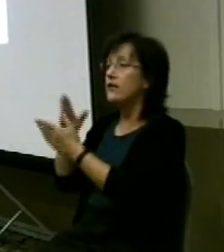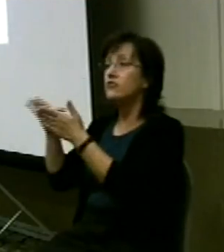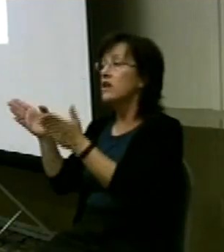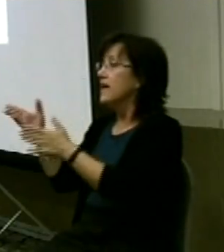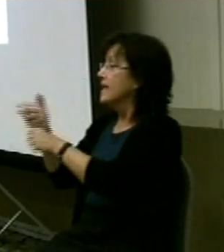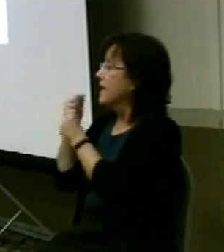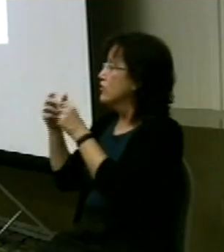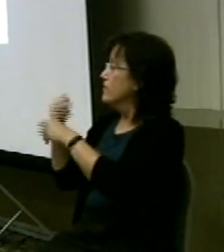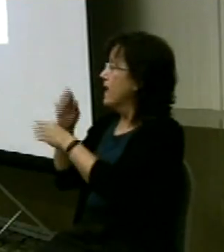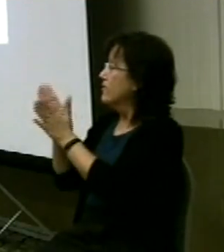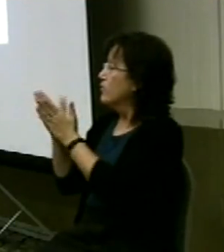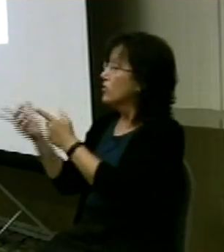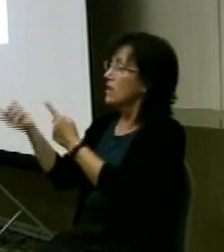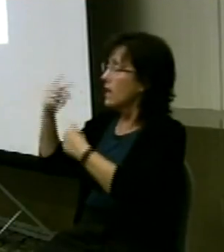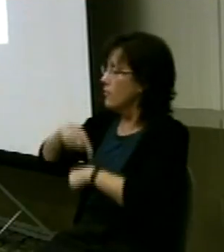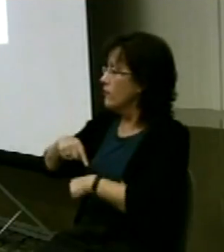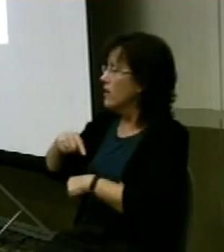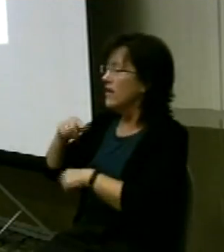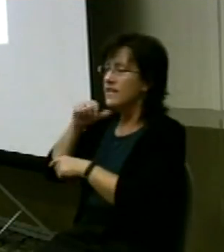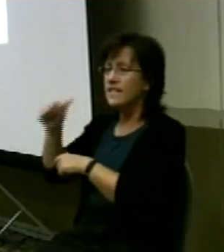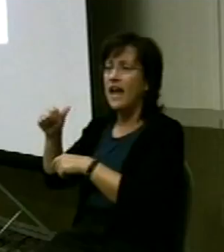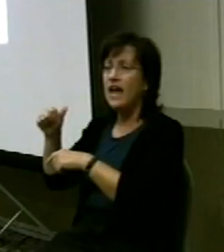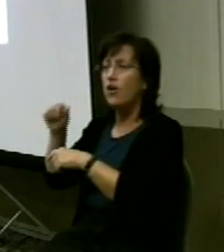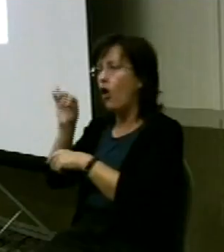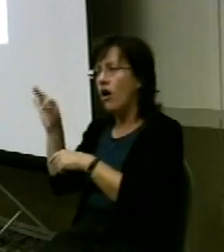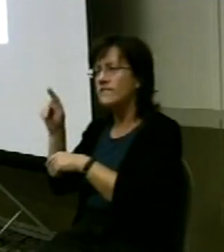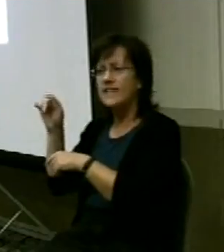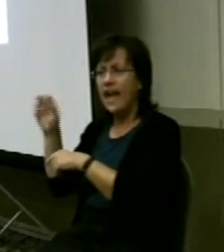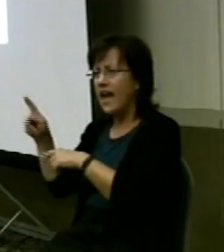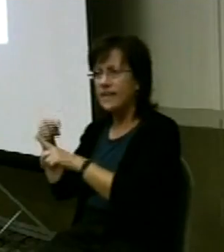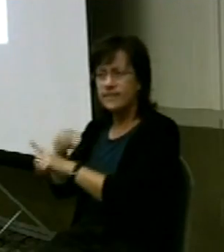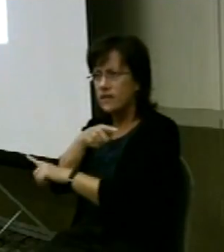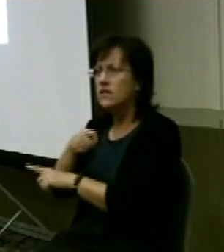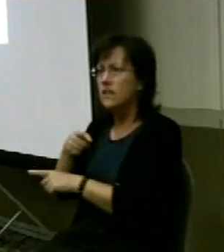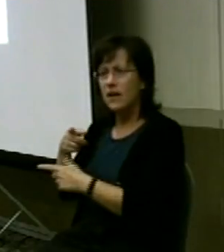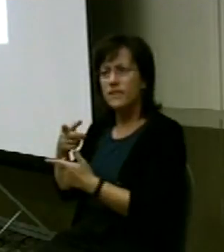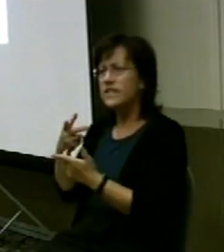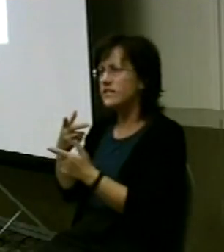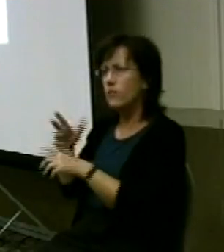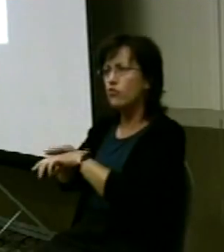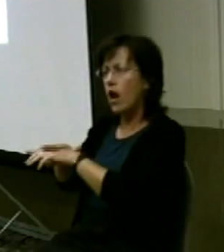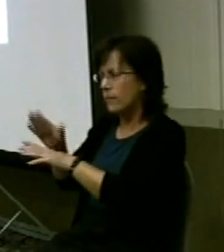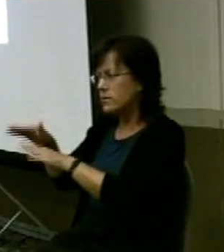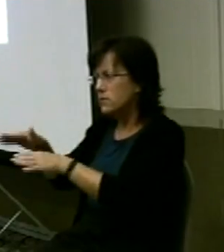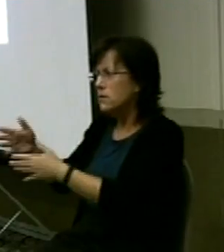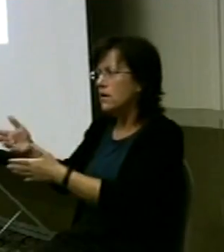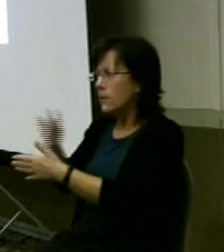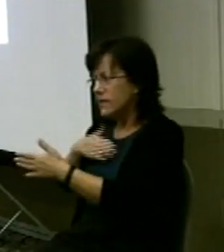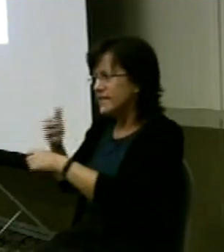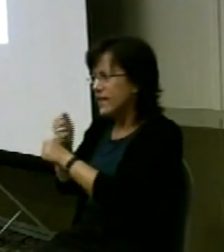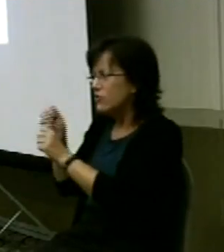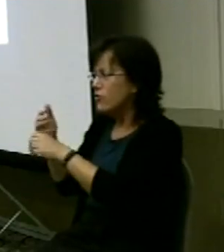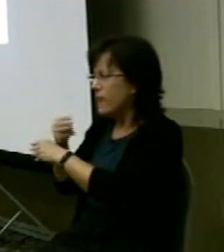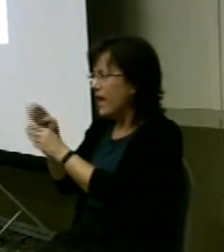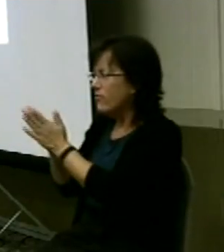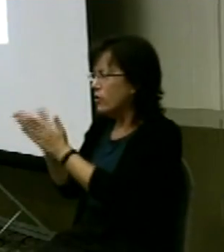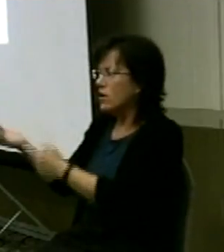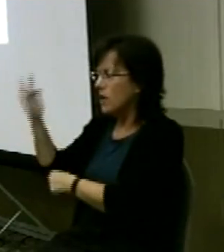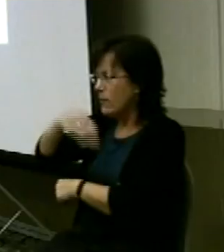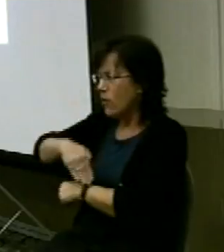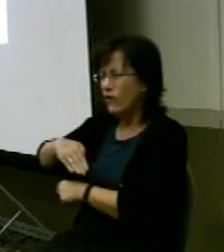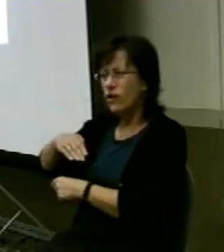over here, so it wasn't off task. That would count as a prompt? If it was please get your math book and come over to the table. Would that be a